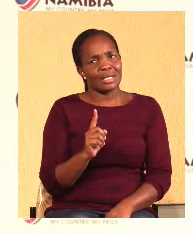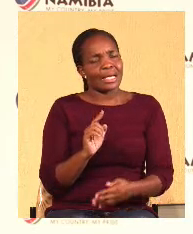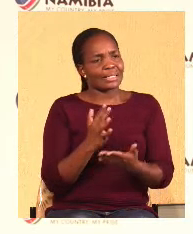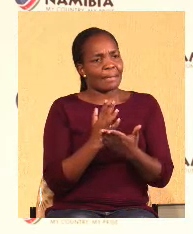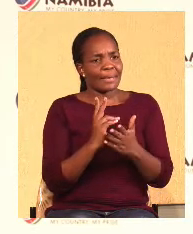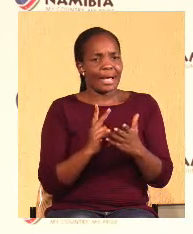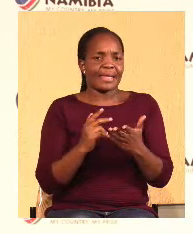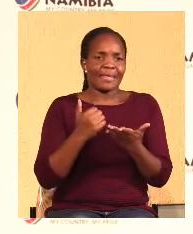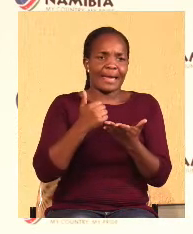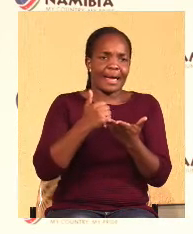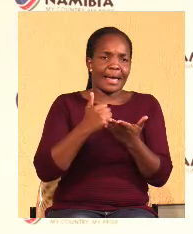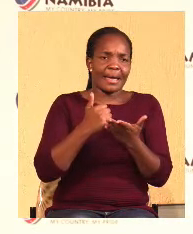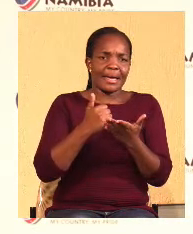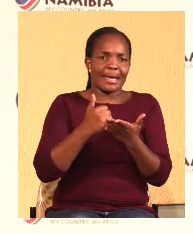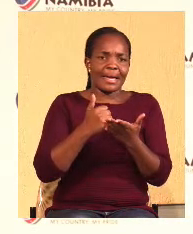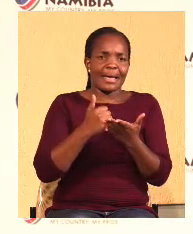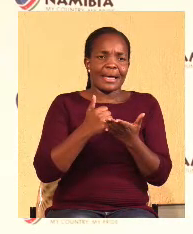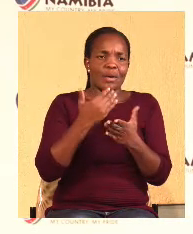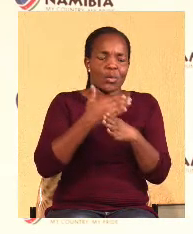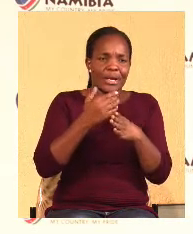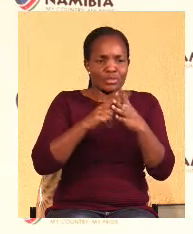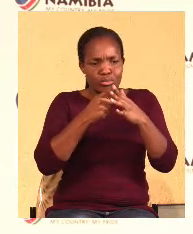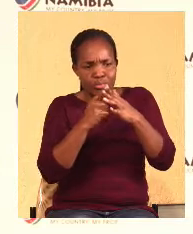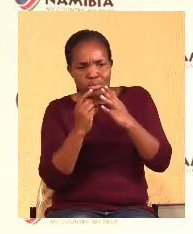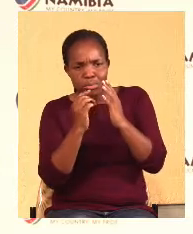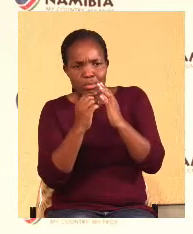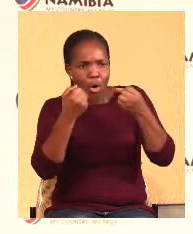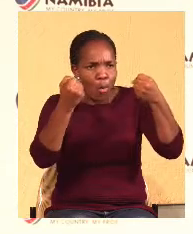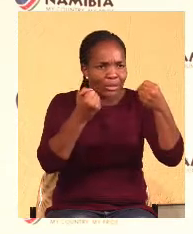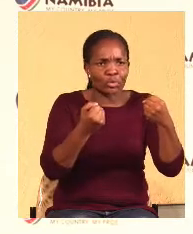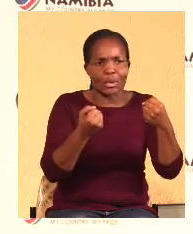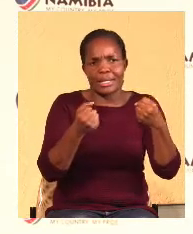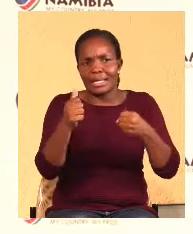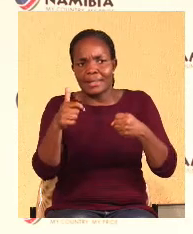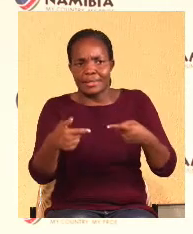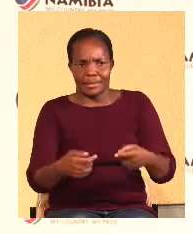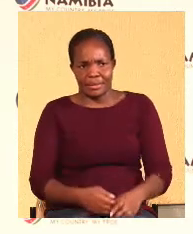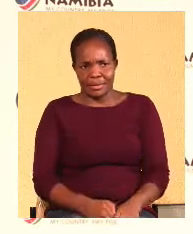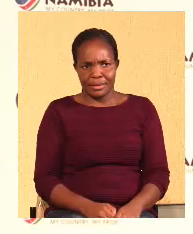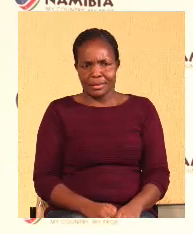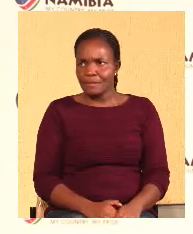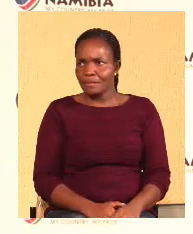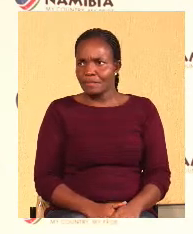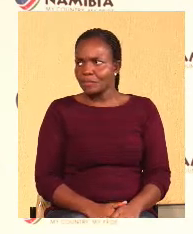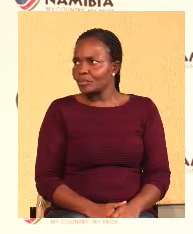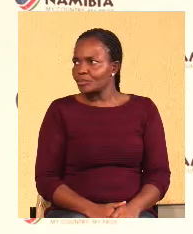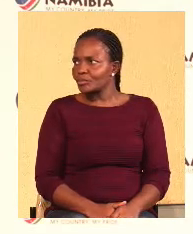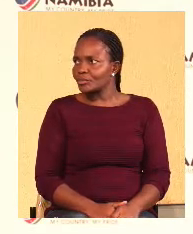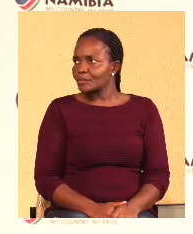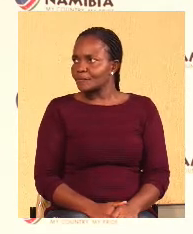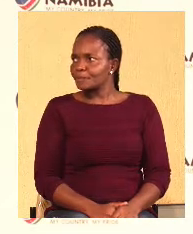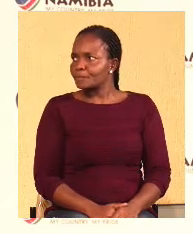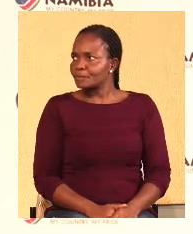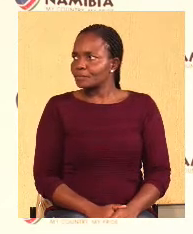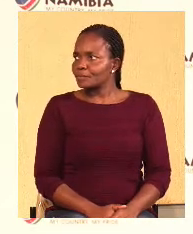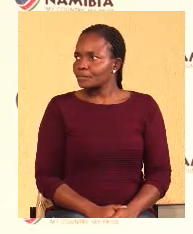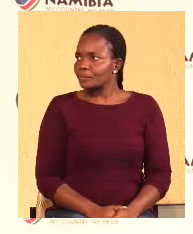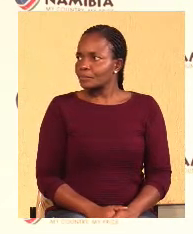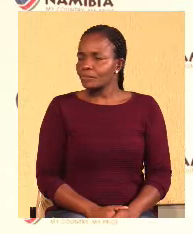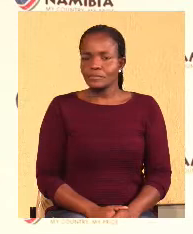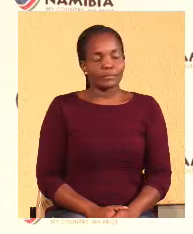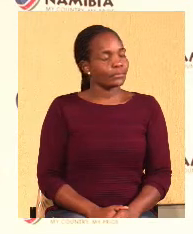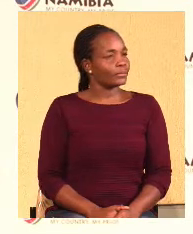or mechanics? That's my question. Thank you. Thank you very much. Thank you. A quick response, and I think